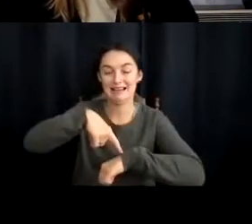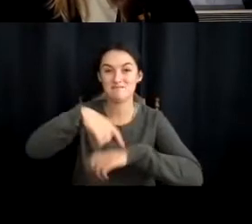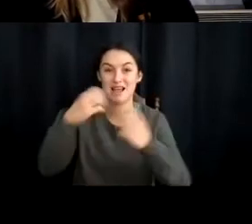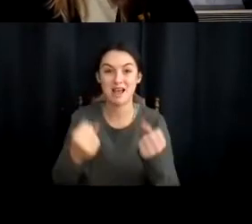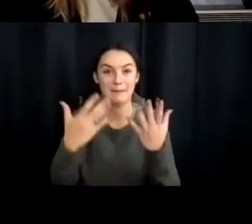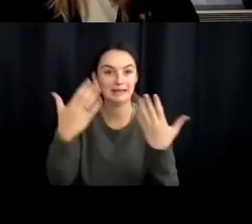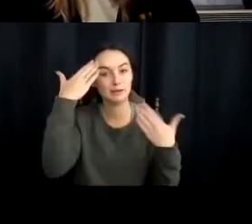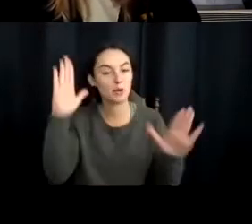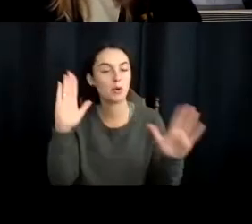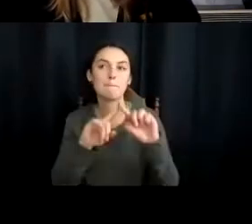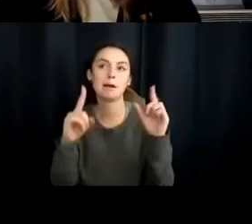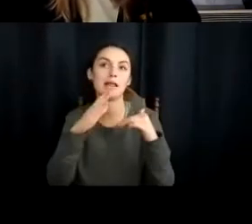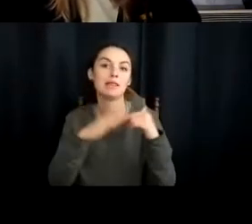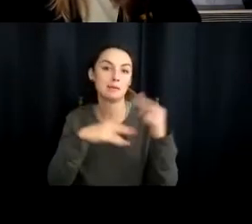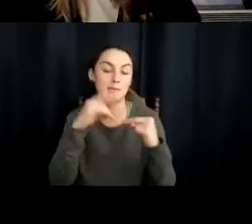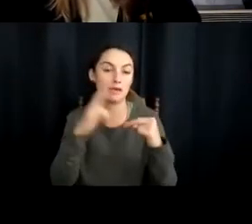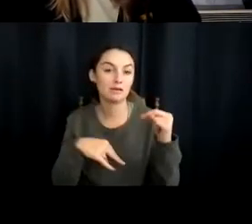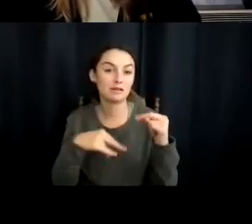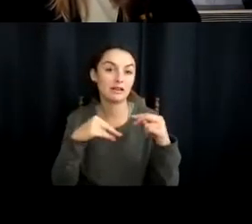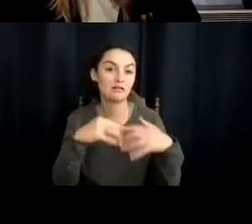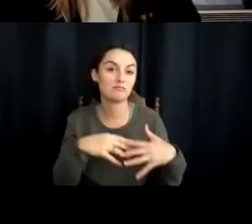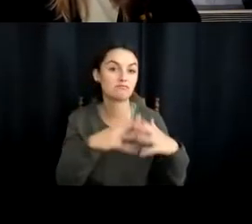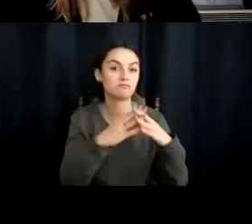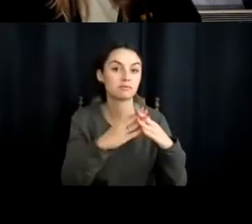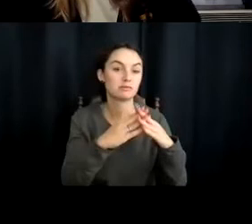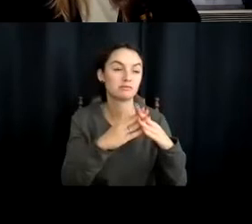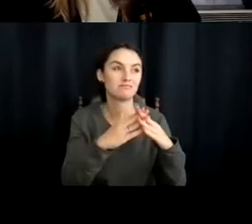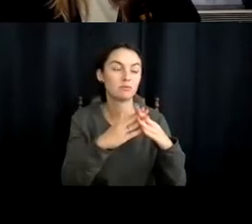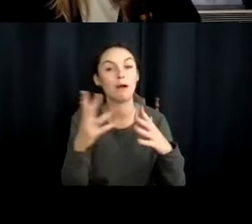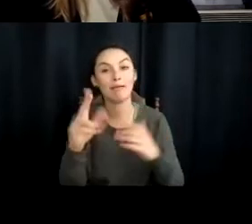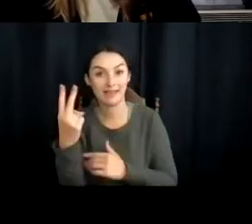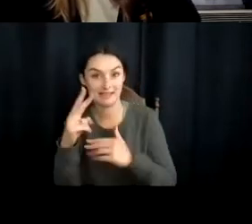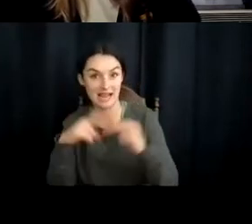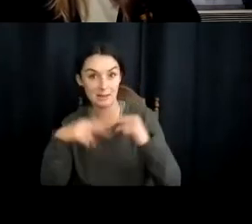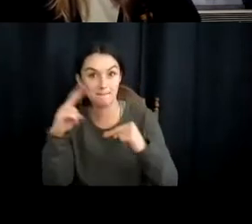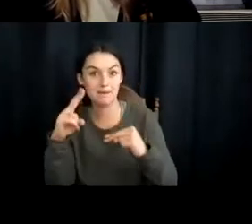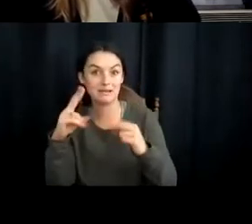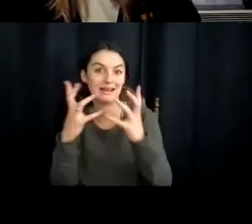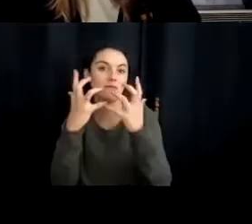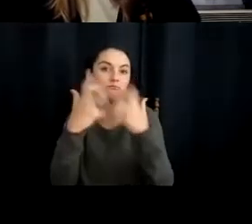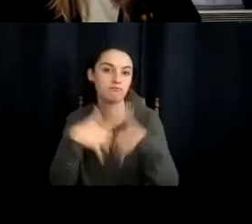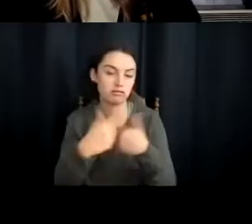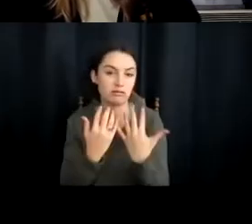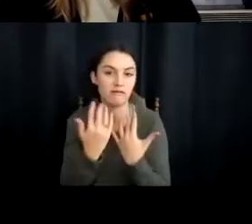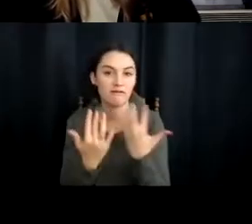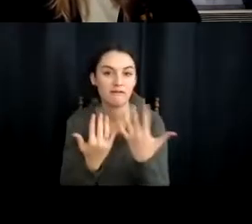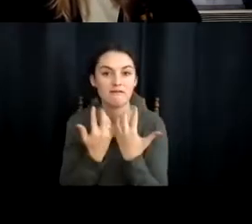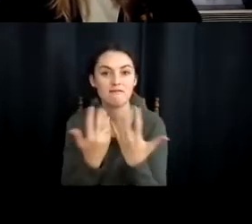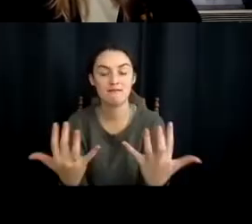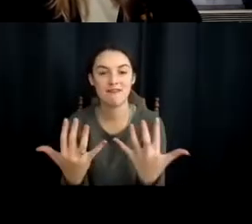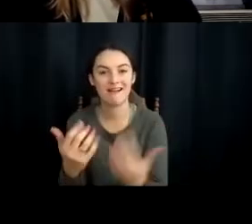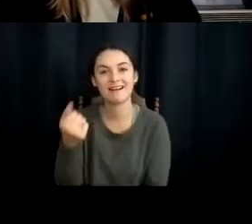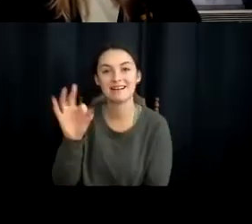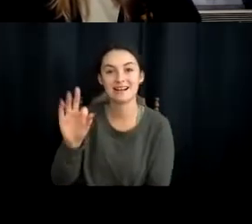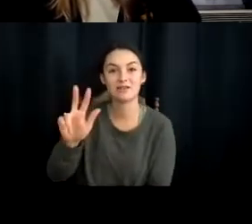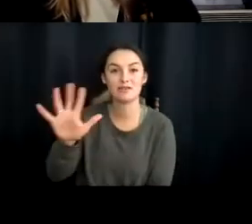itself took, well, the second building burnt down in 1935, and the third building broke ground in 38.